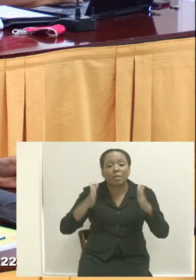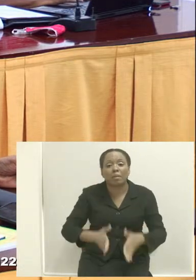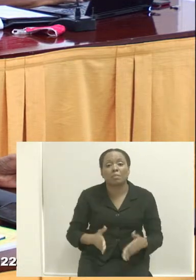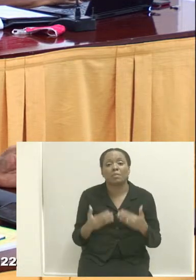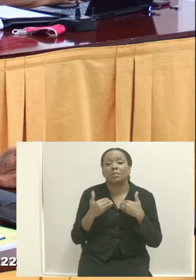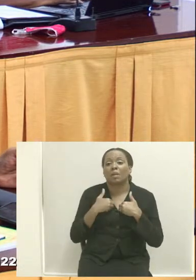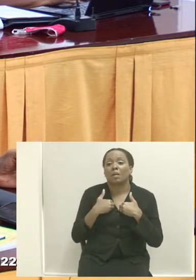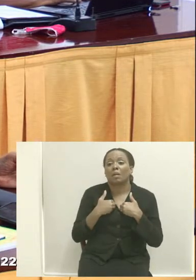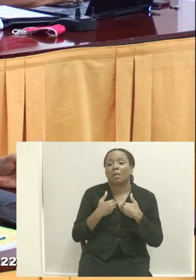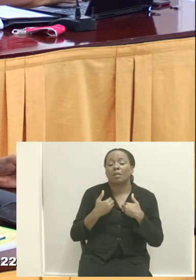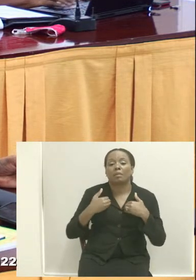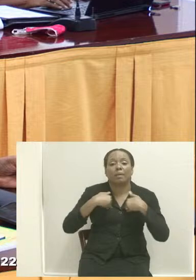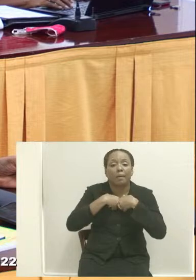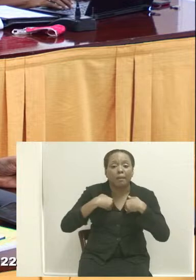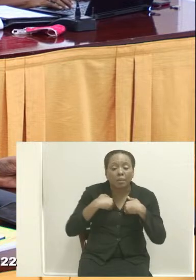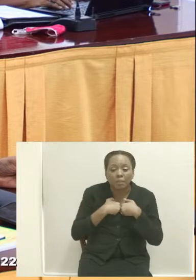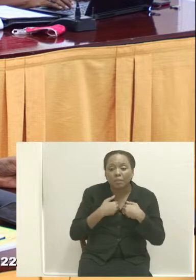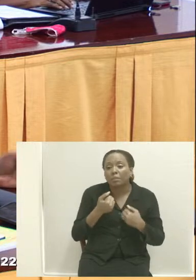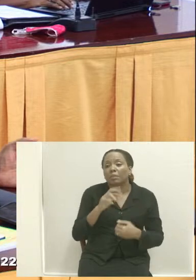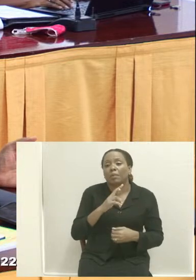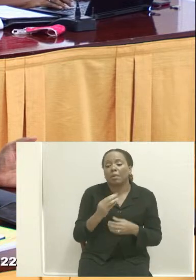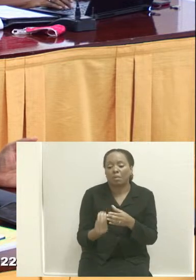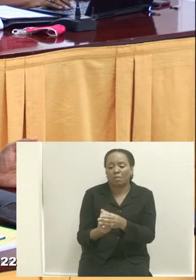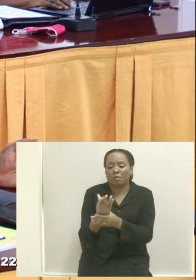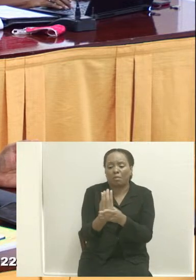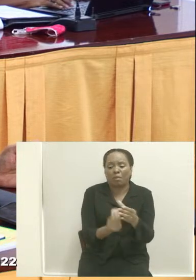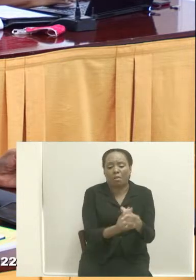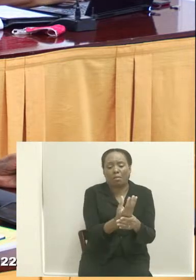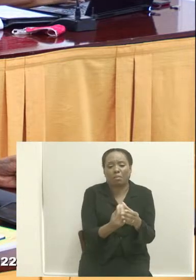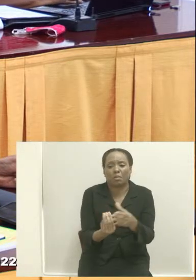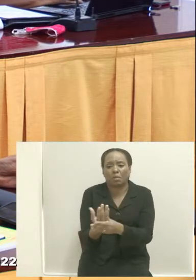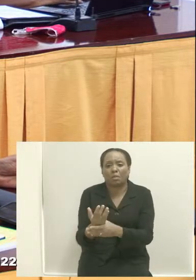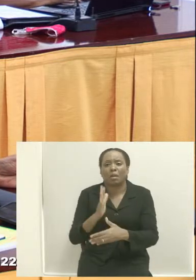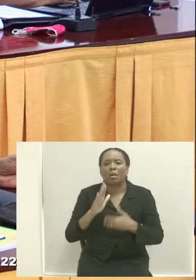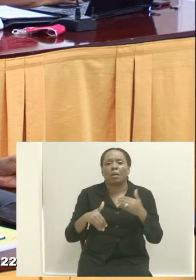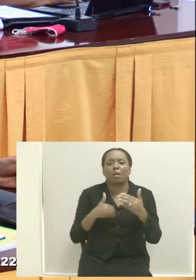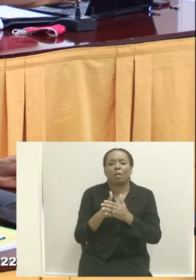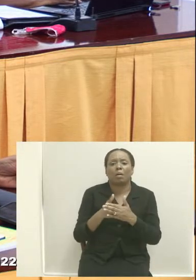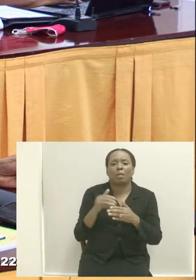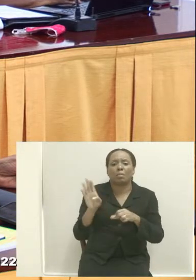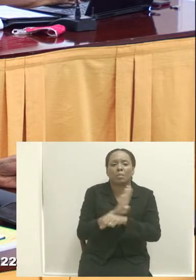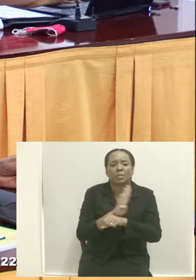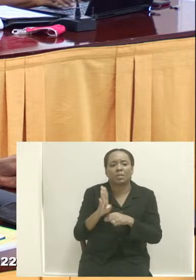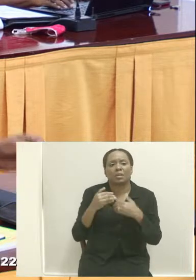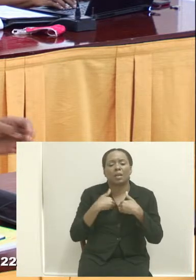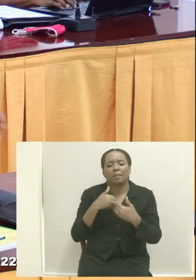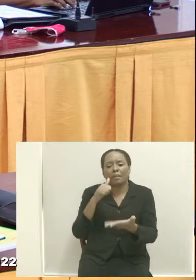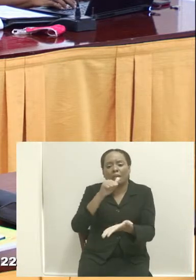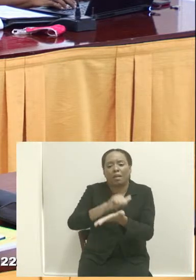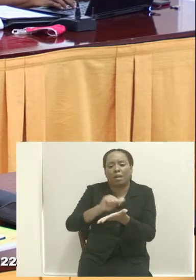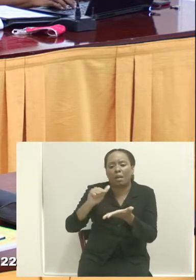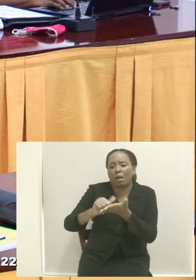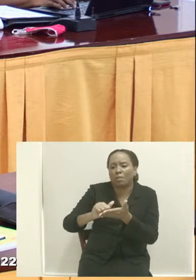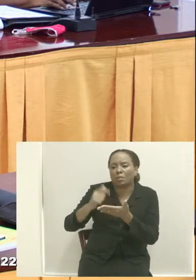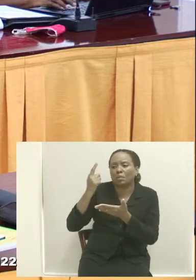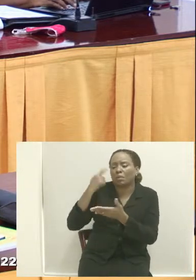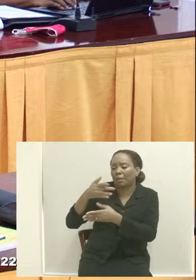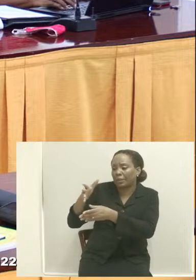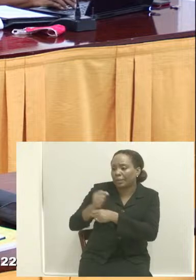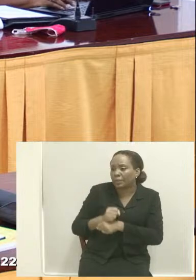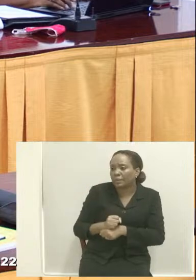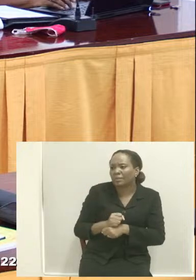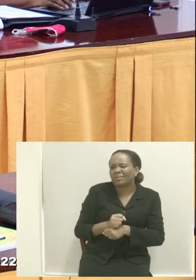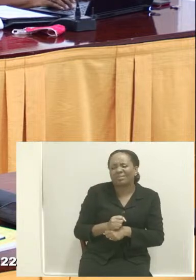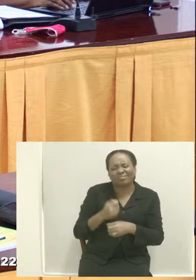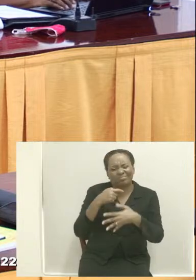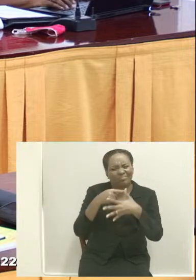Every business has accounts receivables. These are all things that are used, that are captured around the developing